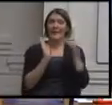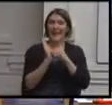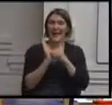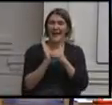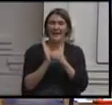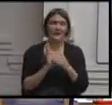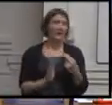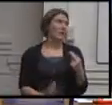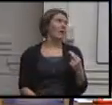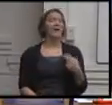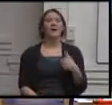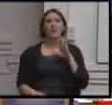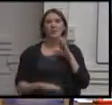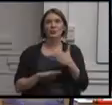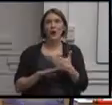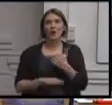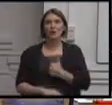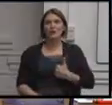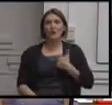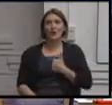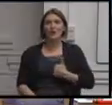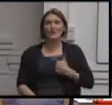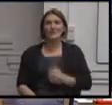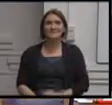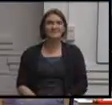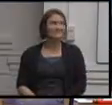It's my daughter again.